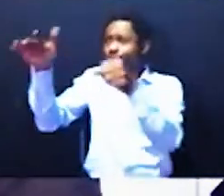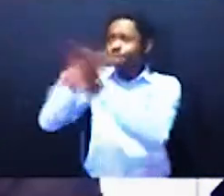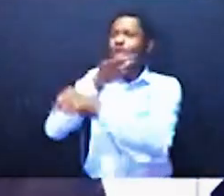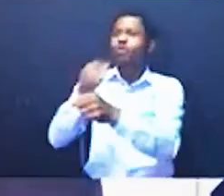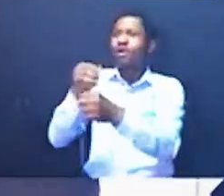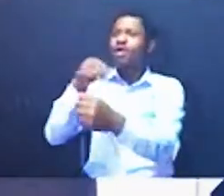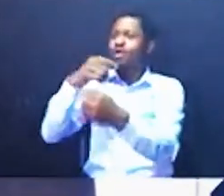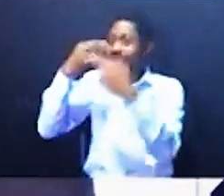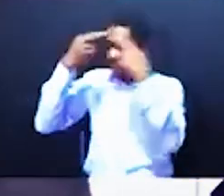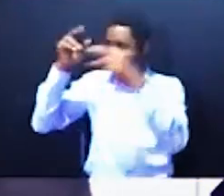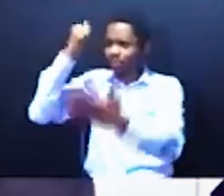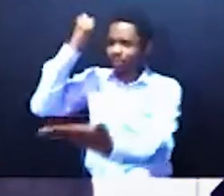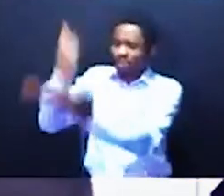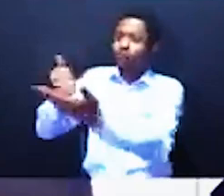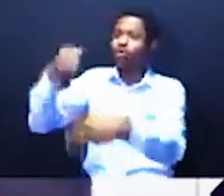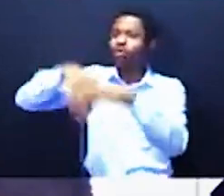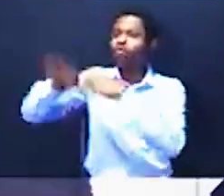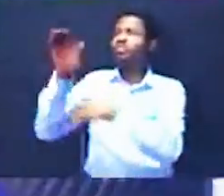heaven.